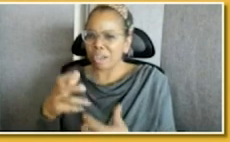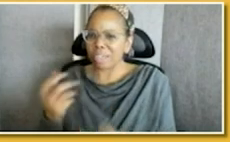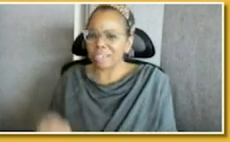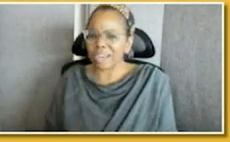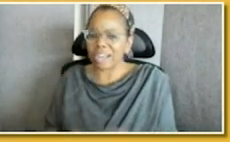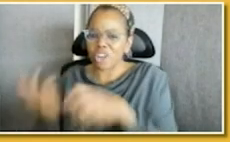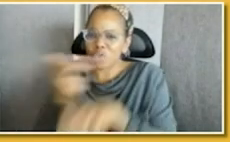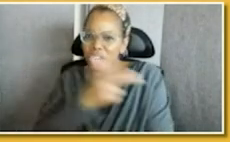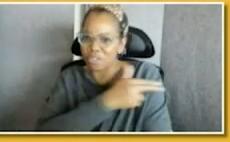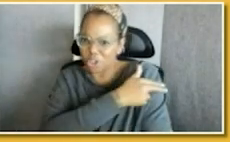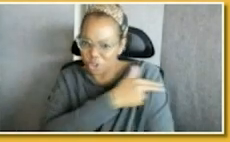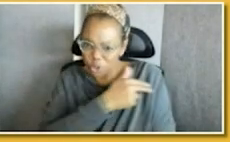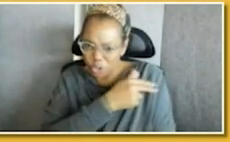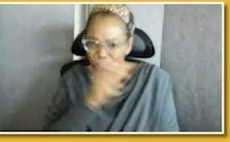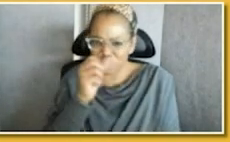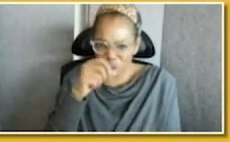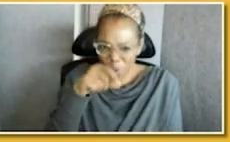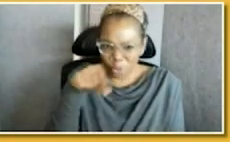think about